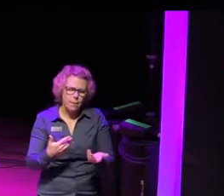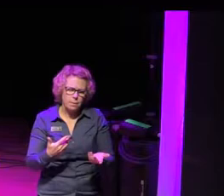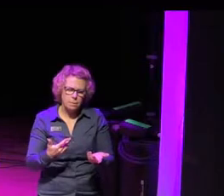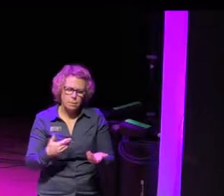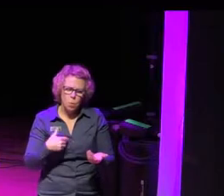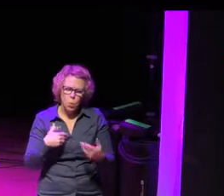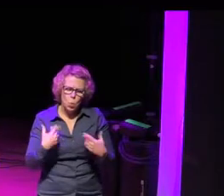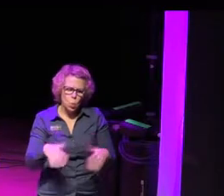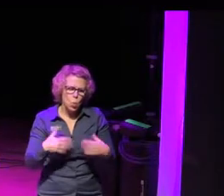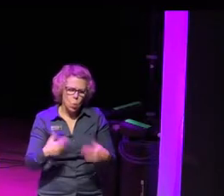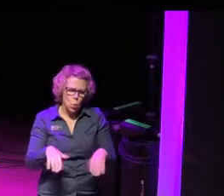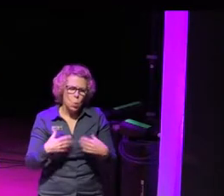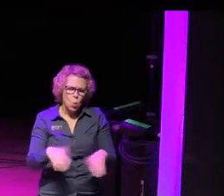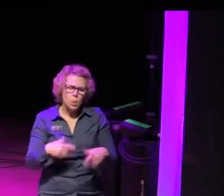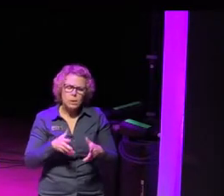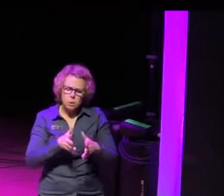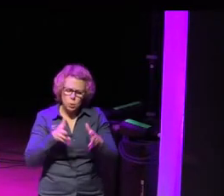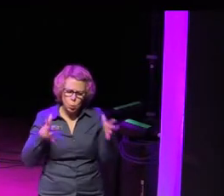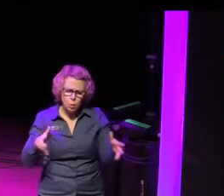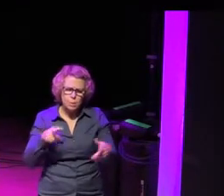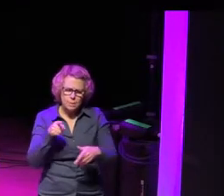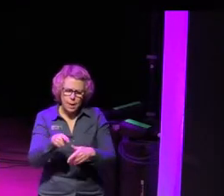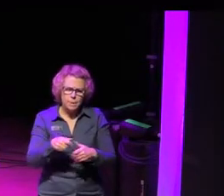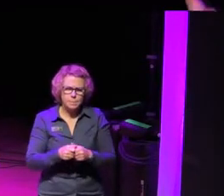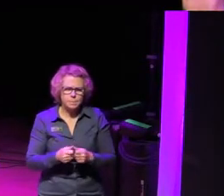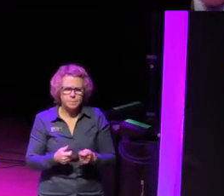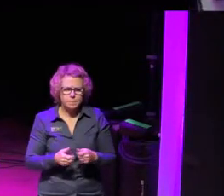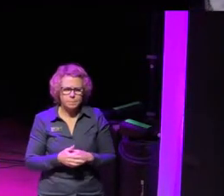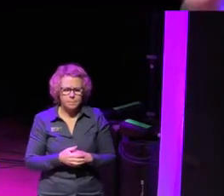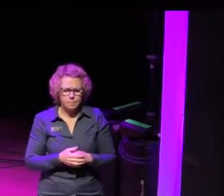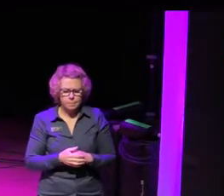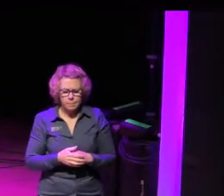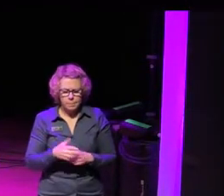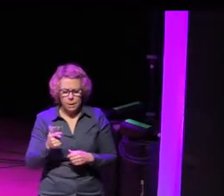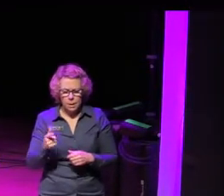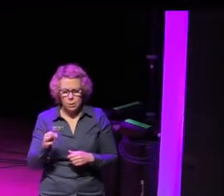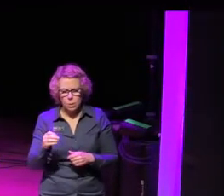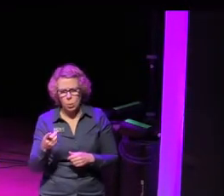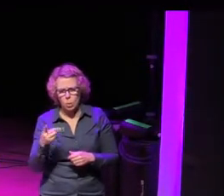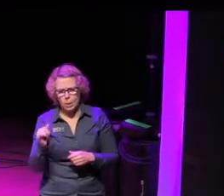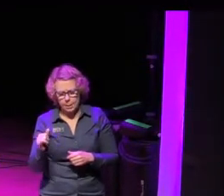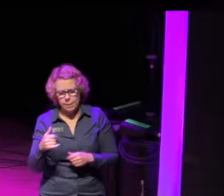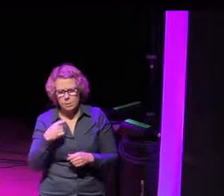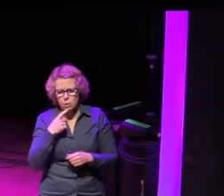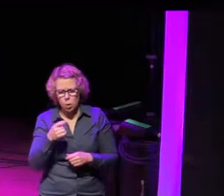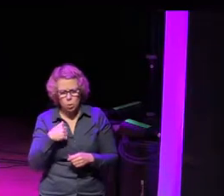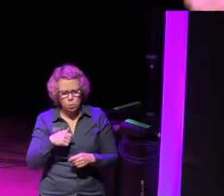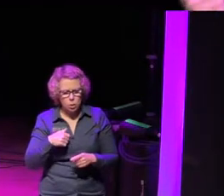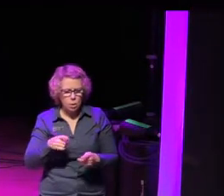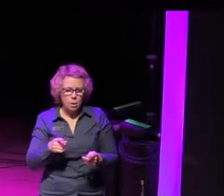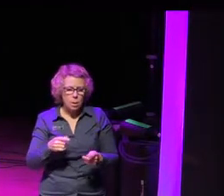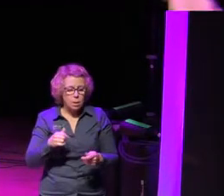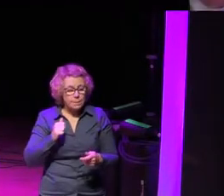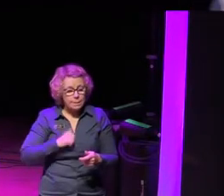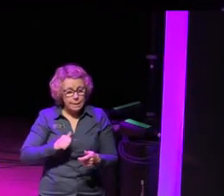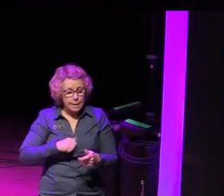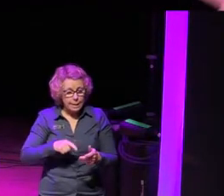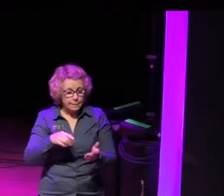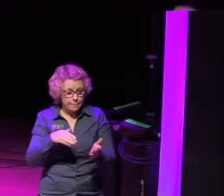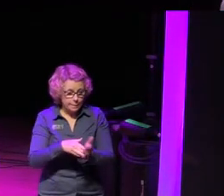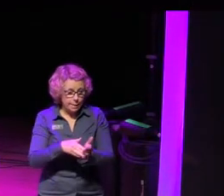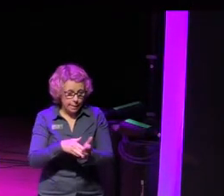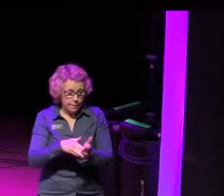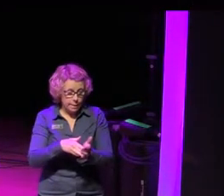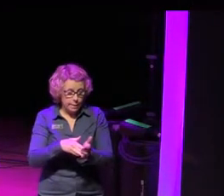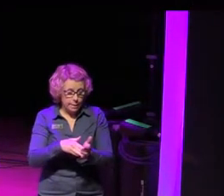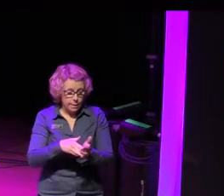very dominant. And as Thuli said, I mean, it's the access to health. I mean, that funding is diverted